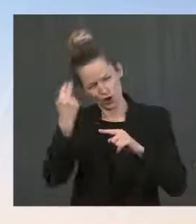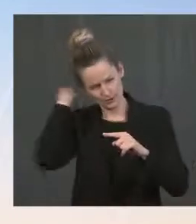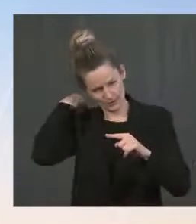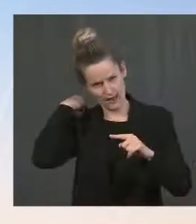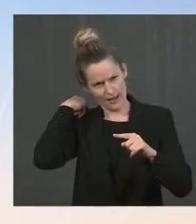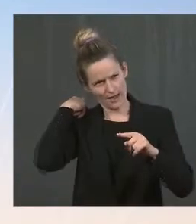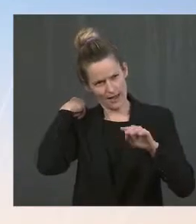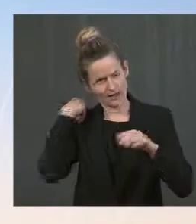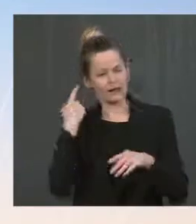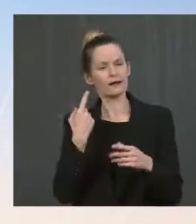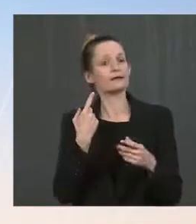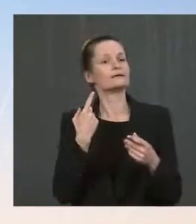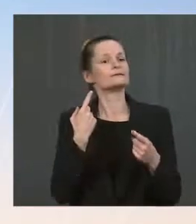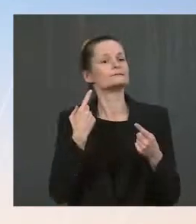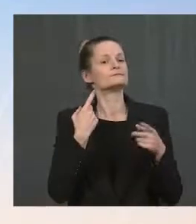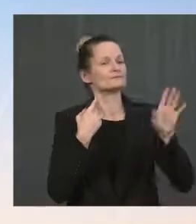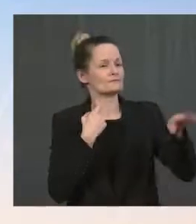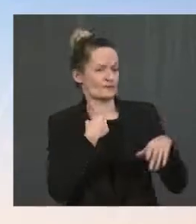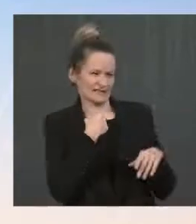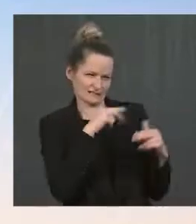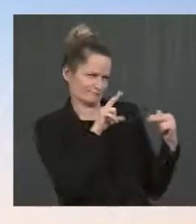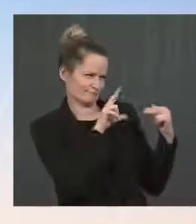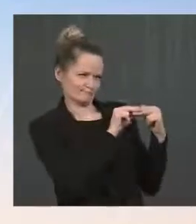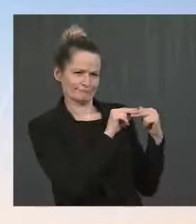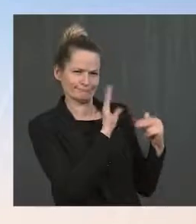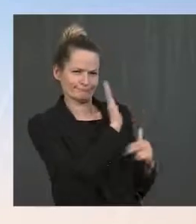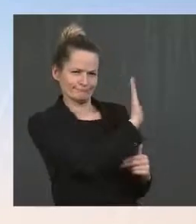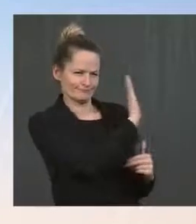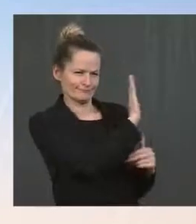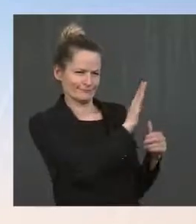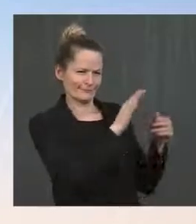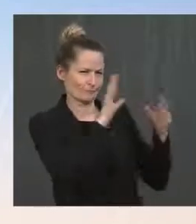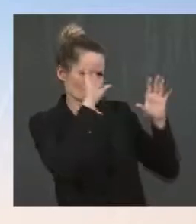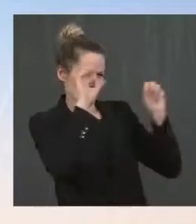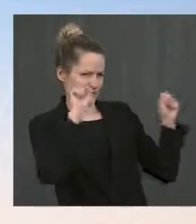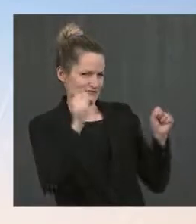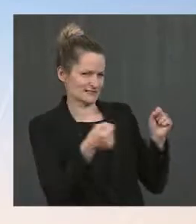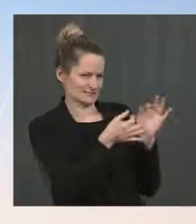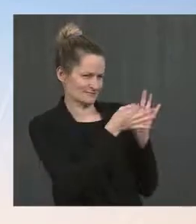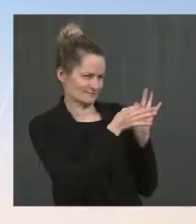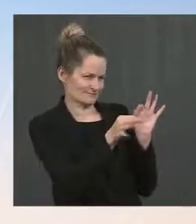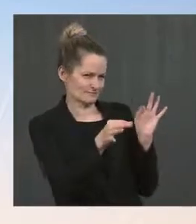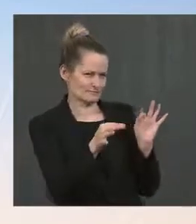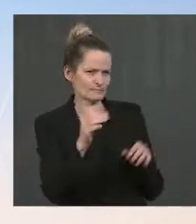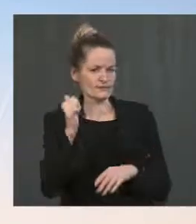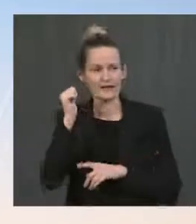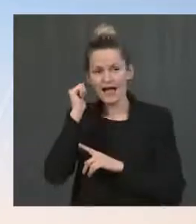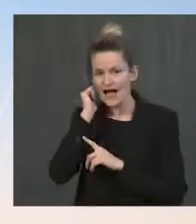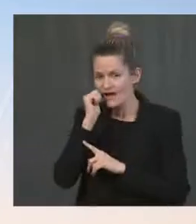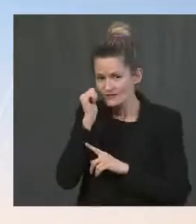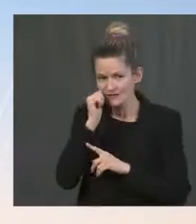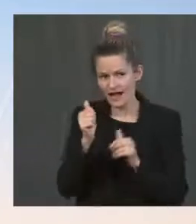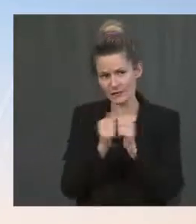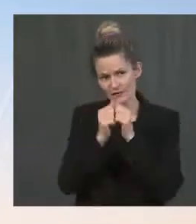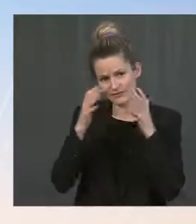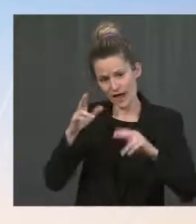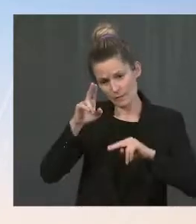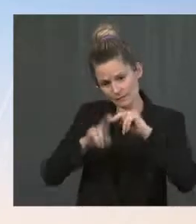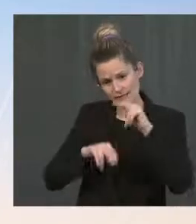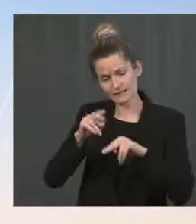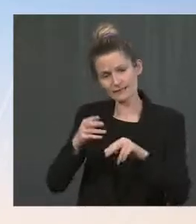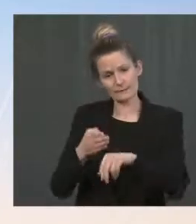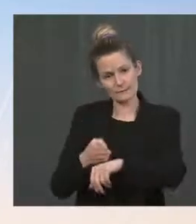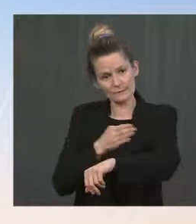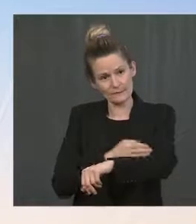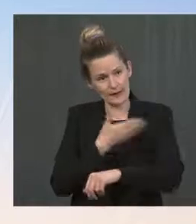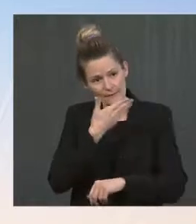and to borrow a phrase the president has drills into us every day, without building back better to a more resilient system